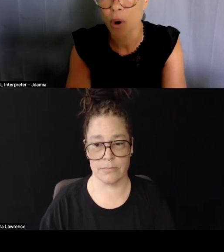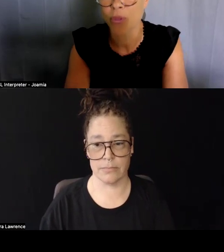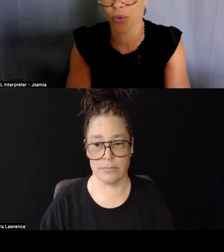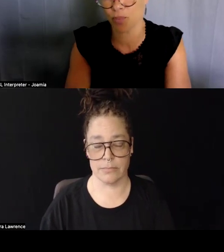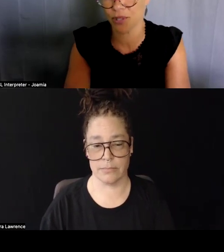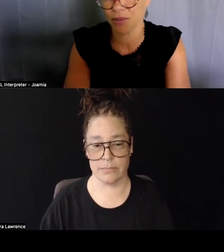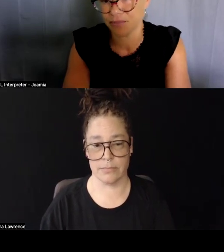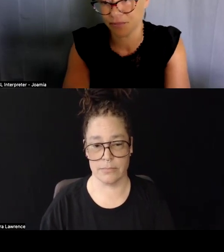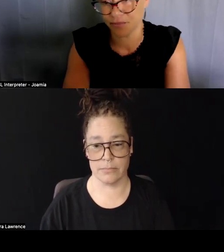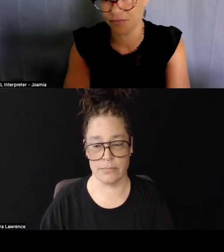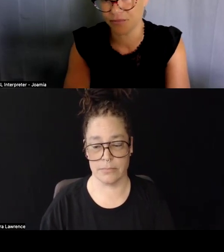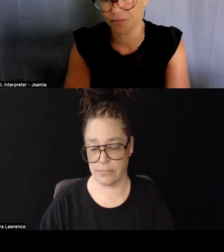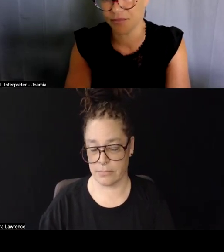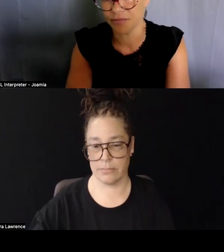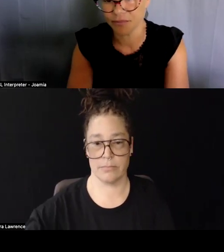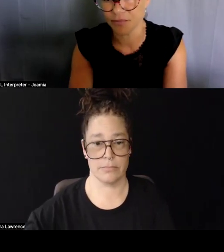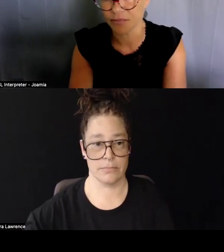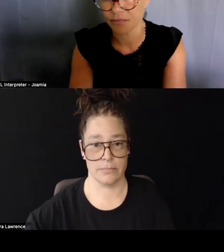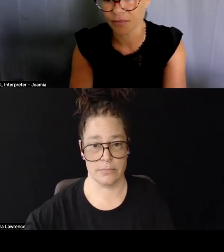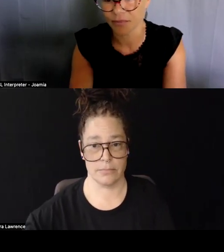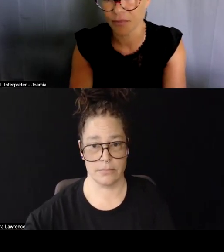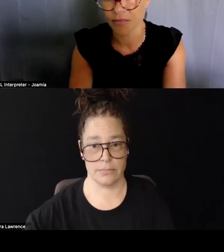impacts both groups.